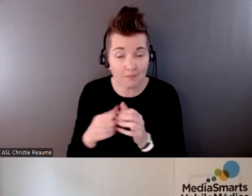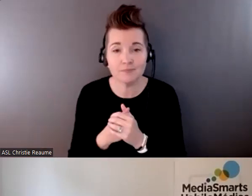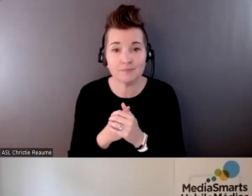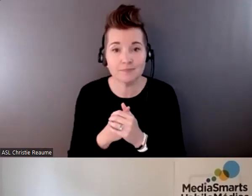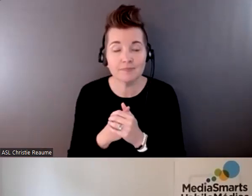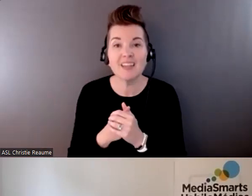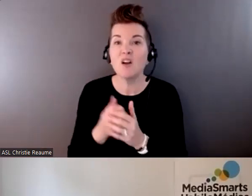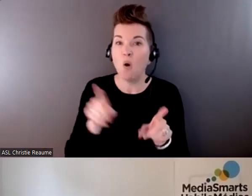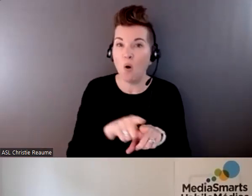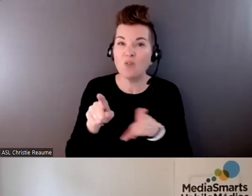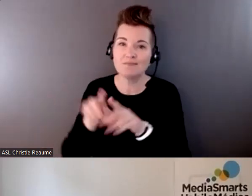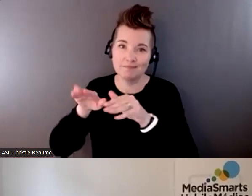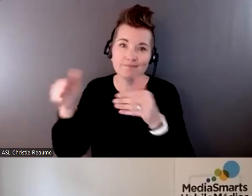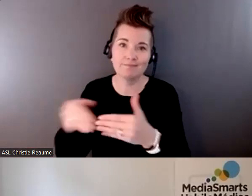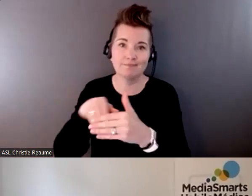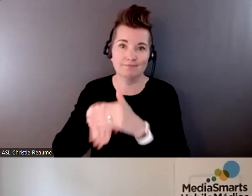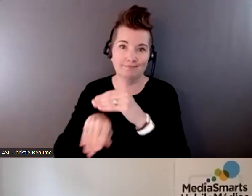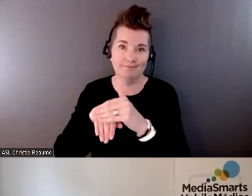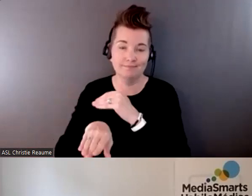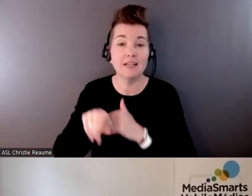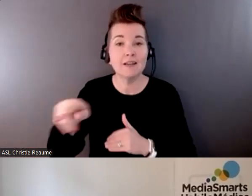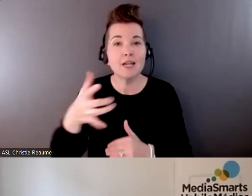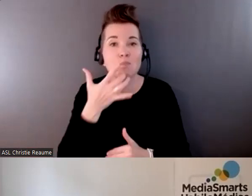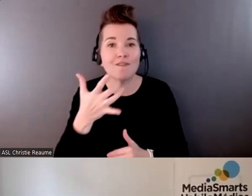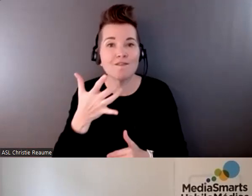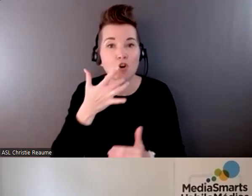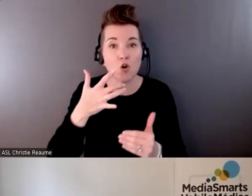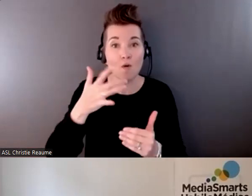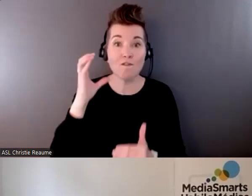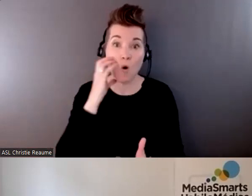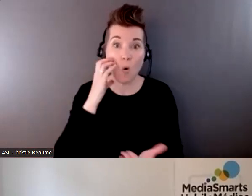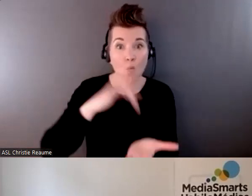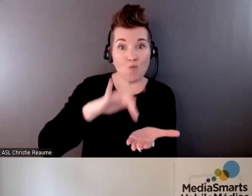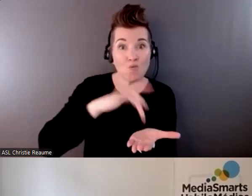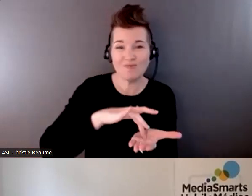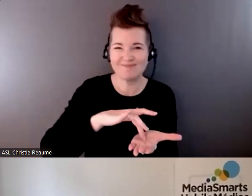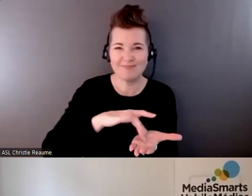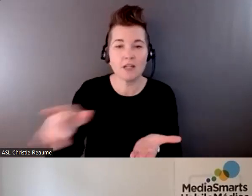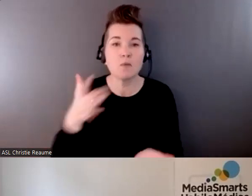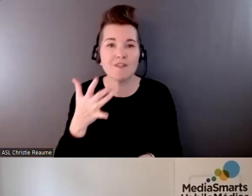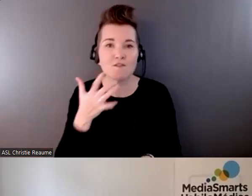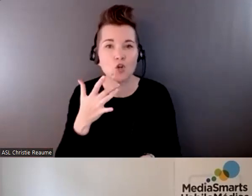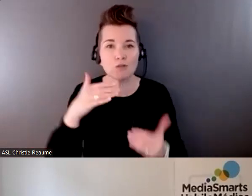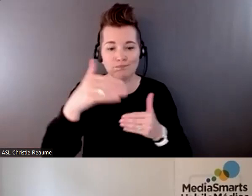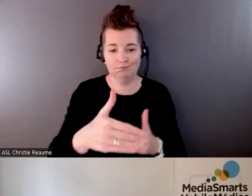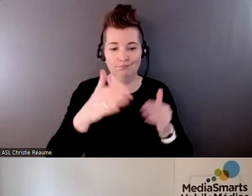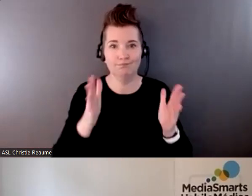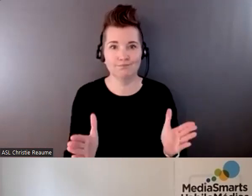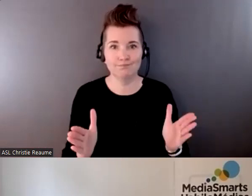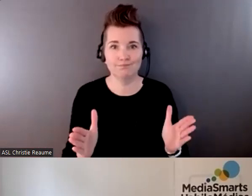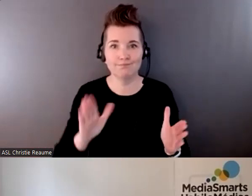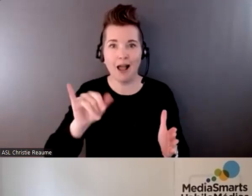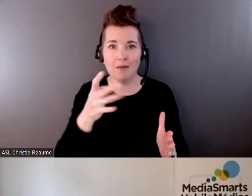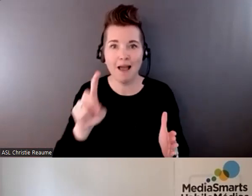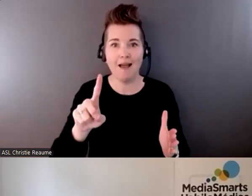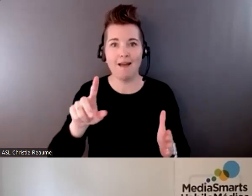accessibility so the tablet was a preferred device because of its portability and large screen for those with visual